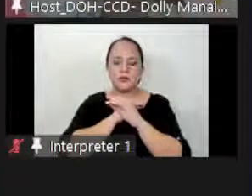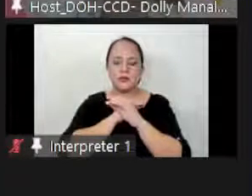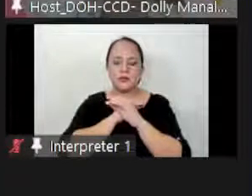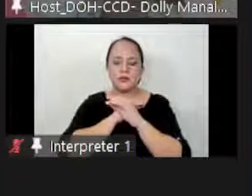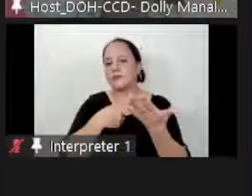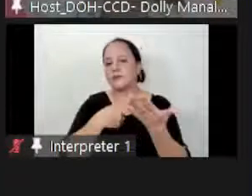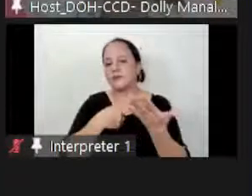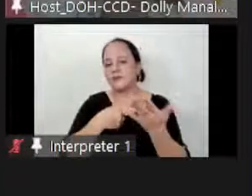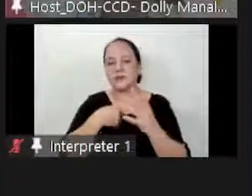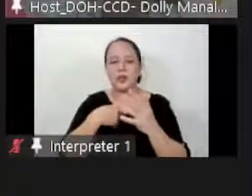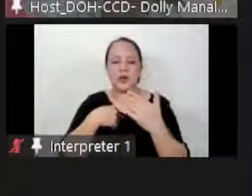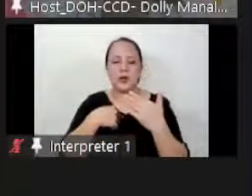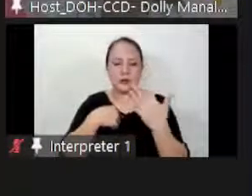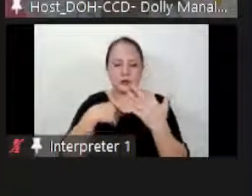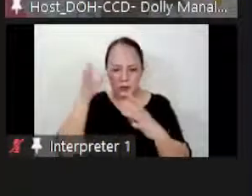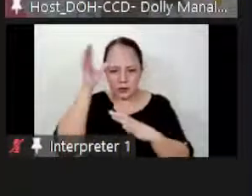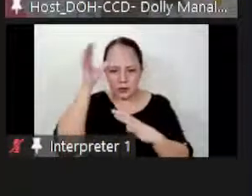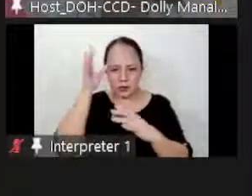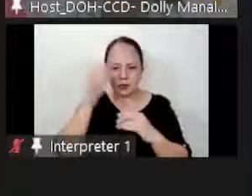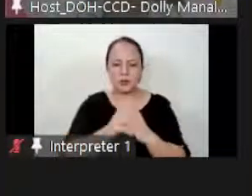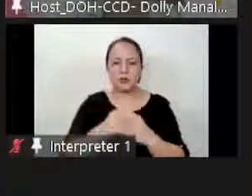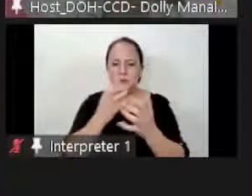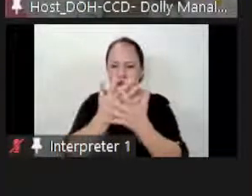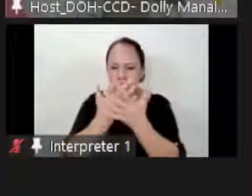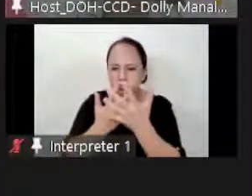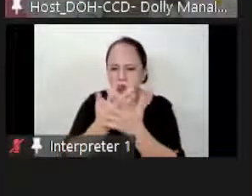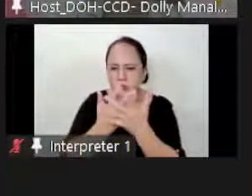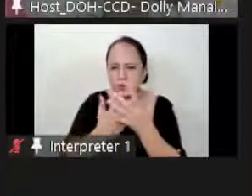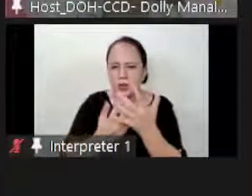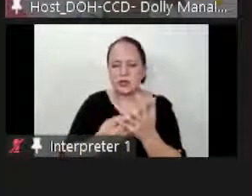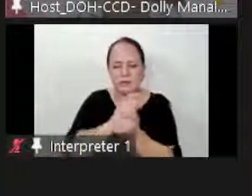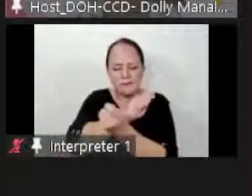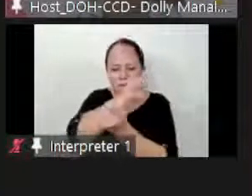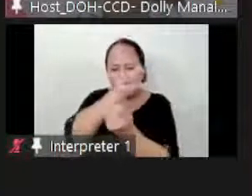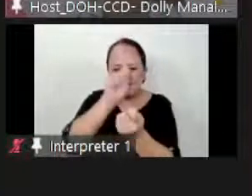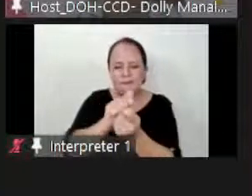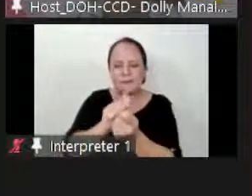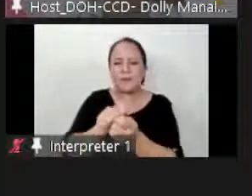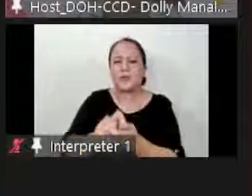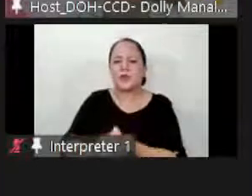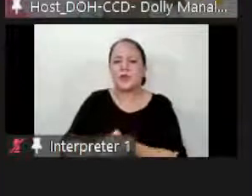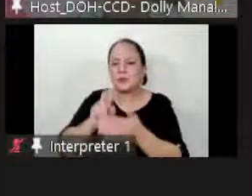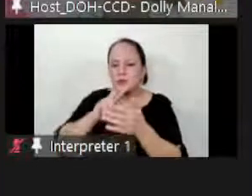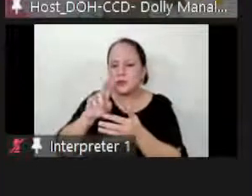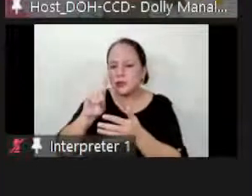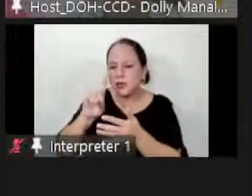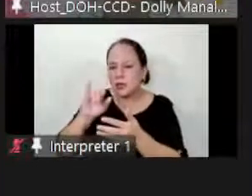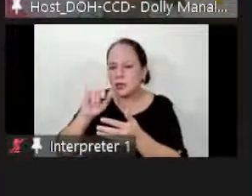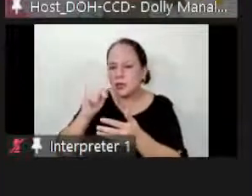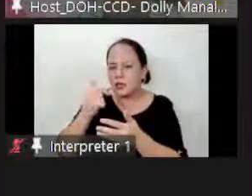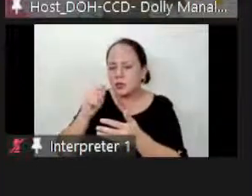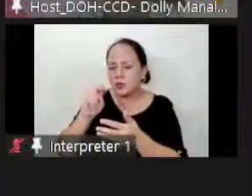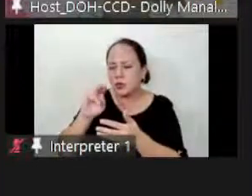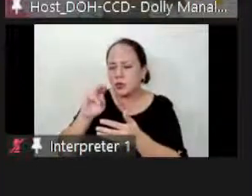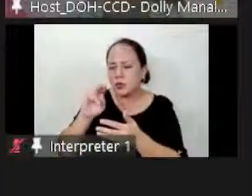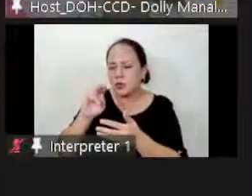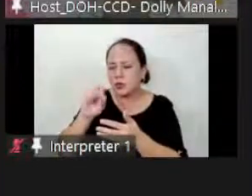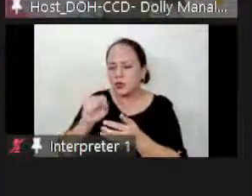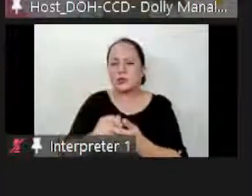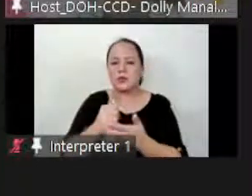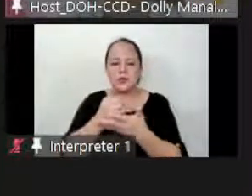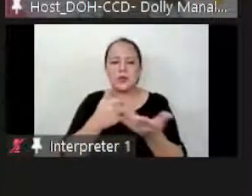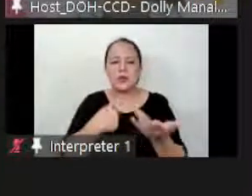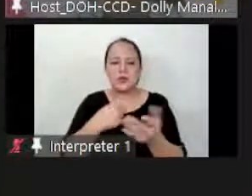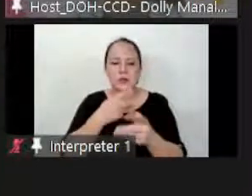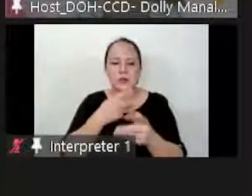better screening, prompt and accurate diagnosis, timely and optimal treatment, responsive palliative care and